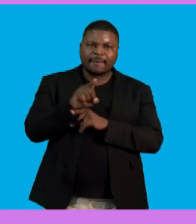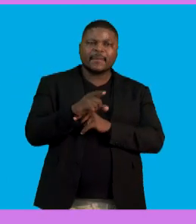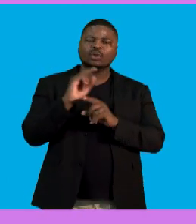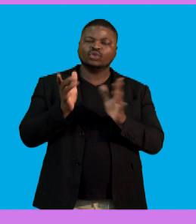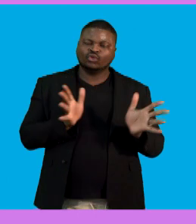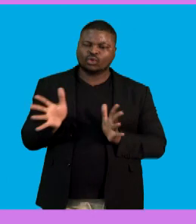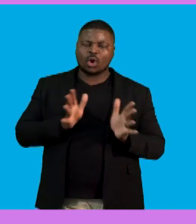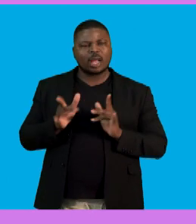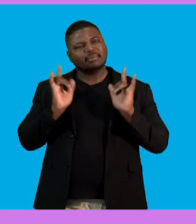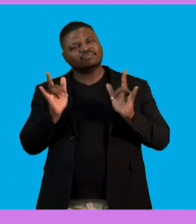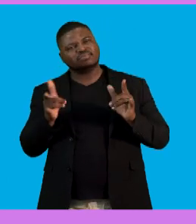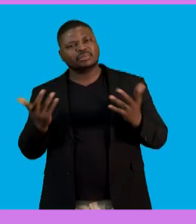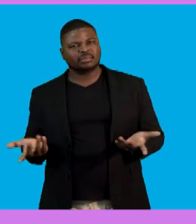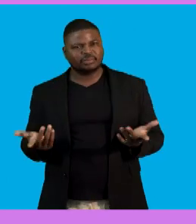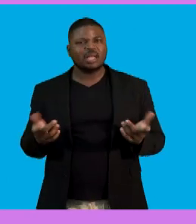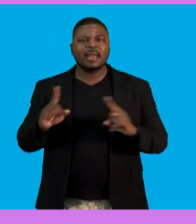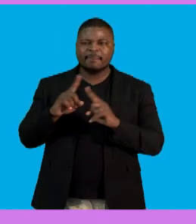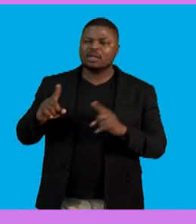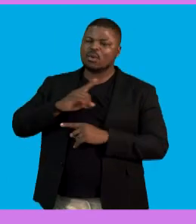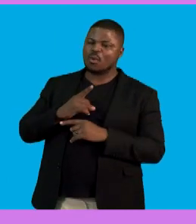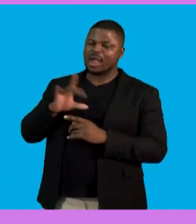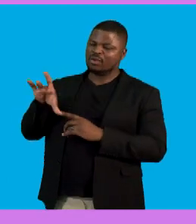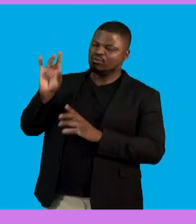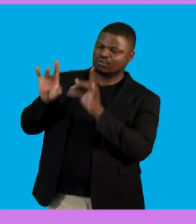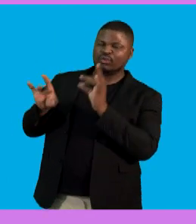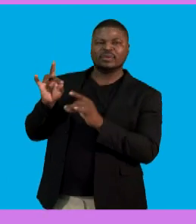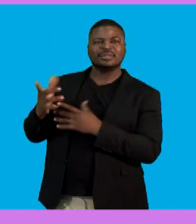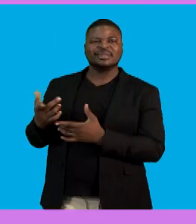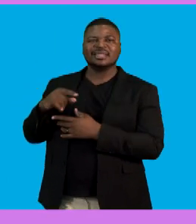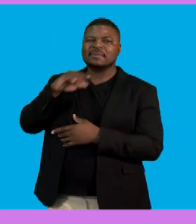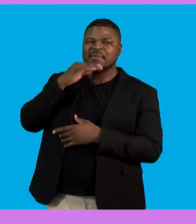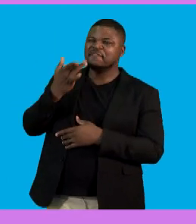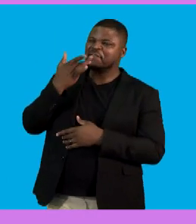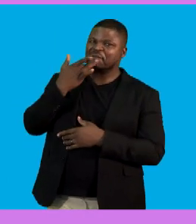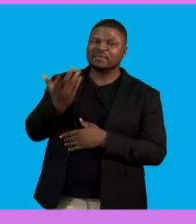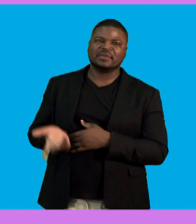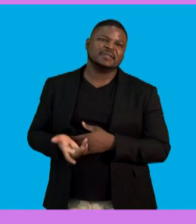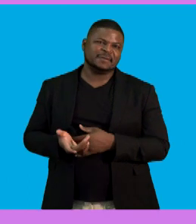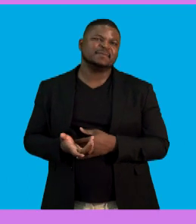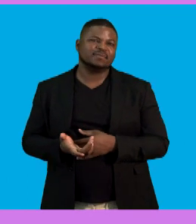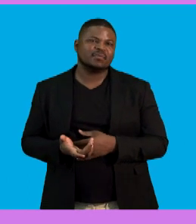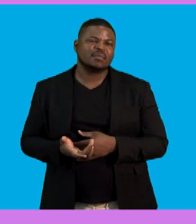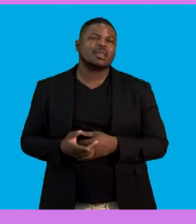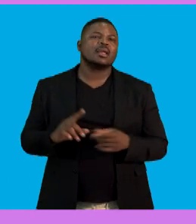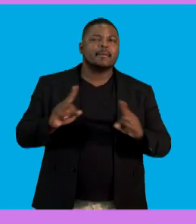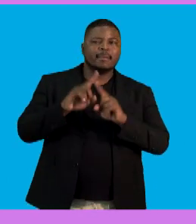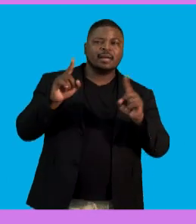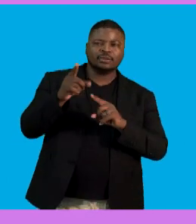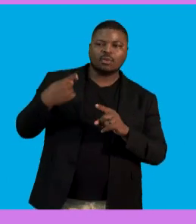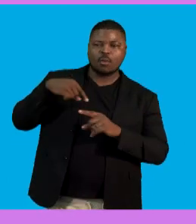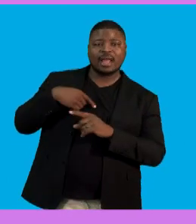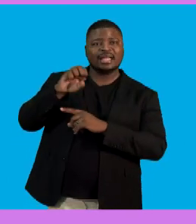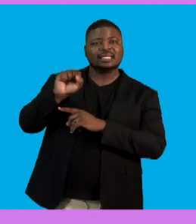fair representation again? Probably not. And that's again where the trick comes into effect. How do we actually